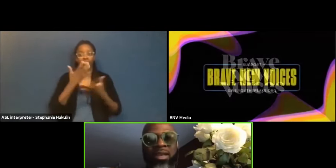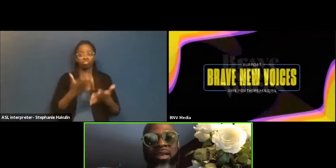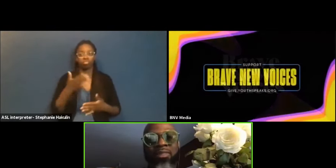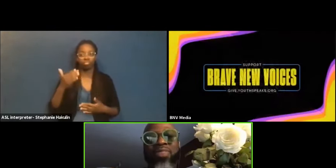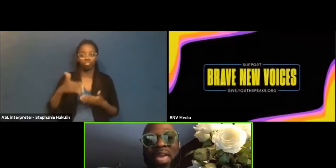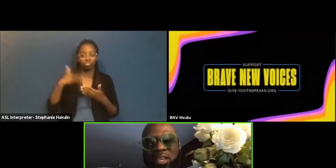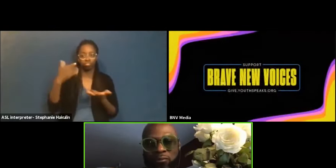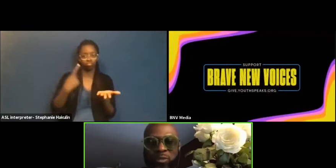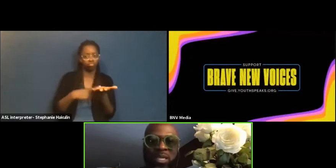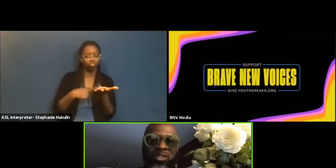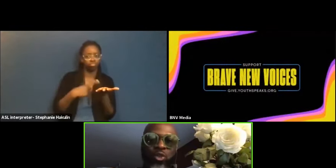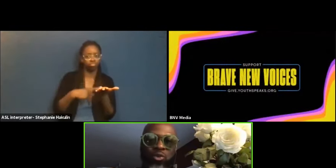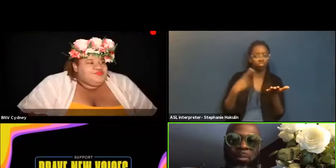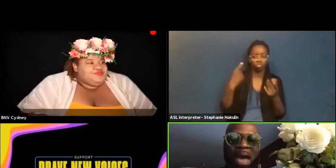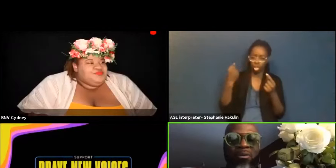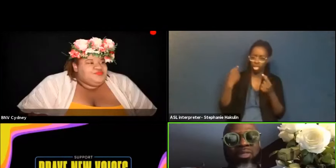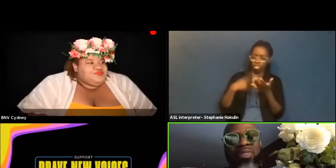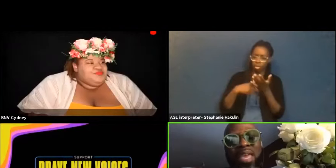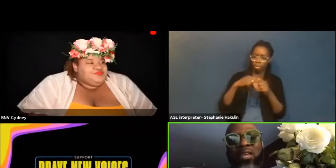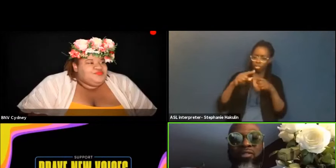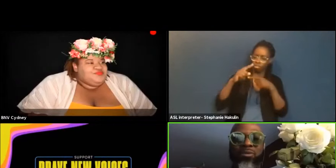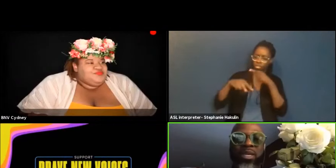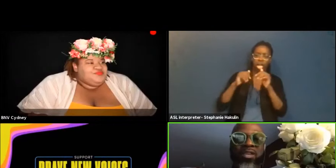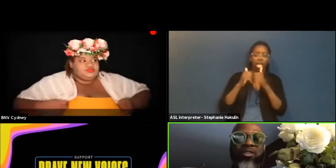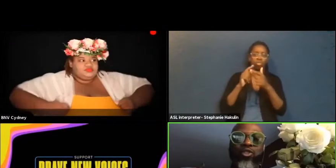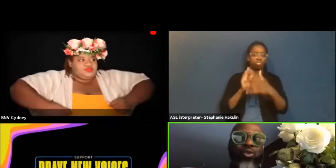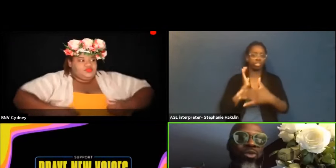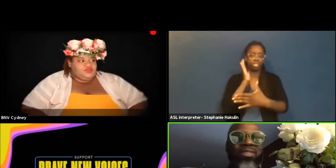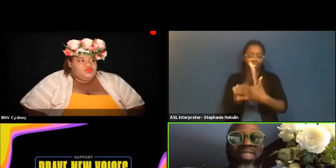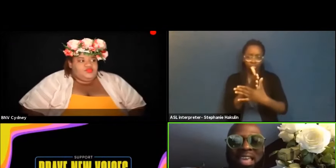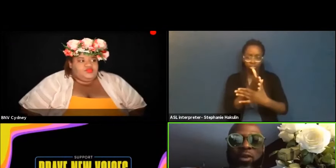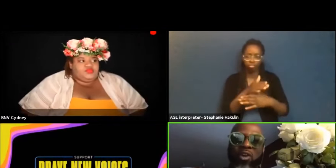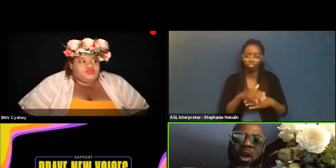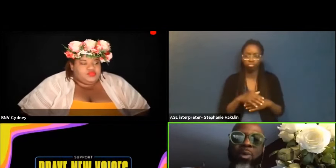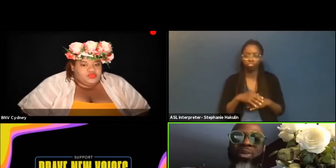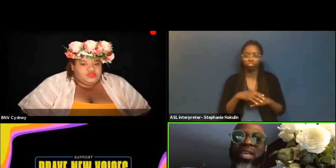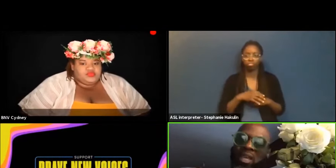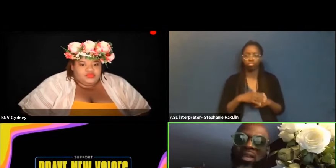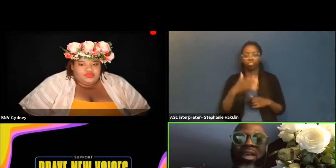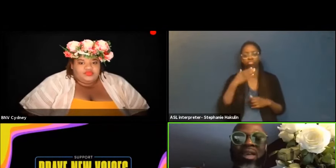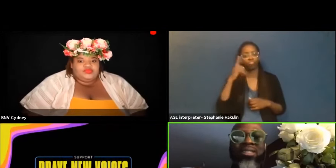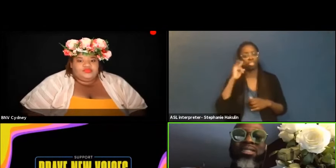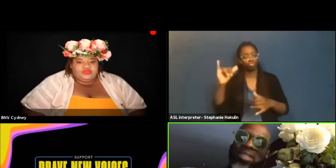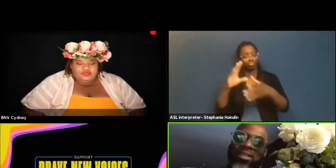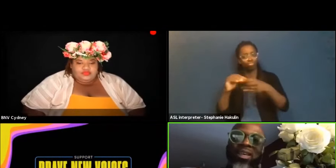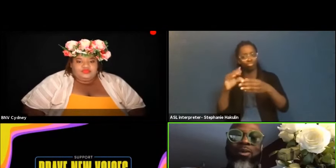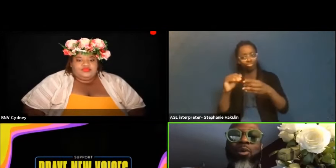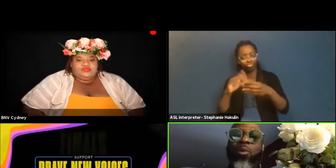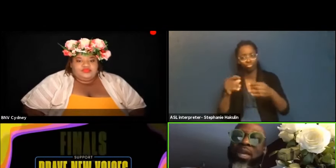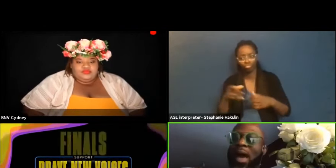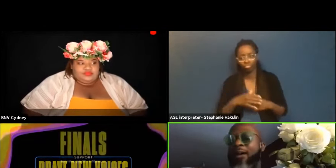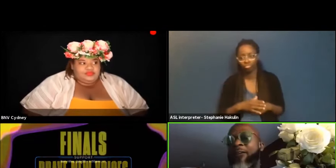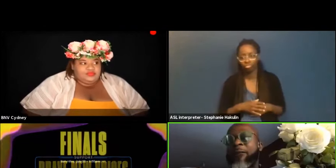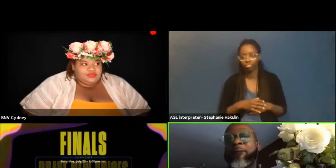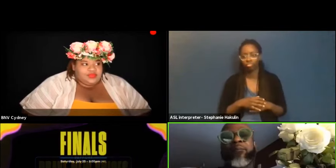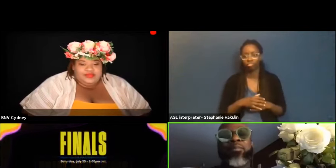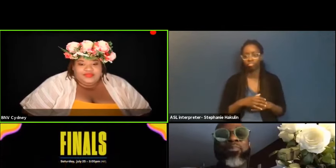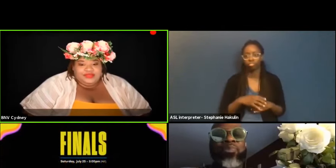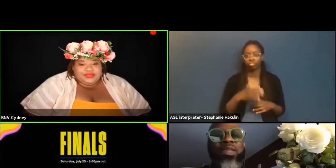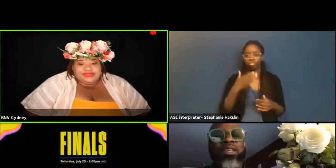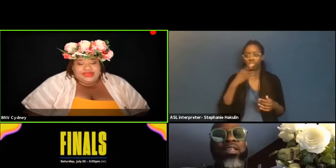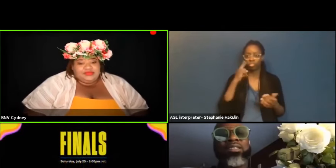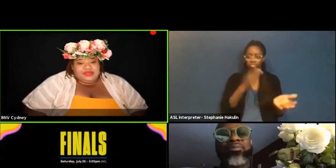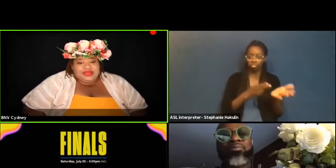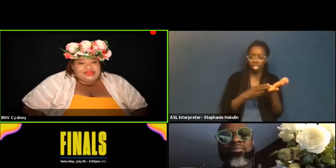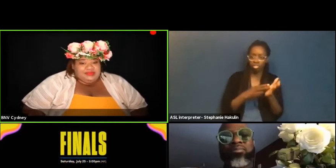broken. Thank you for speaking truth to power. Thank you for speaking your truth. And thank you for coming with the heat. Sydney, what we got? I